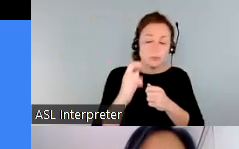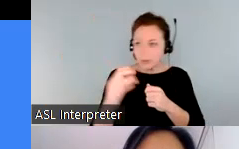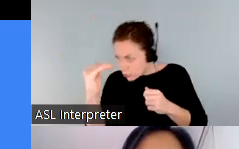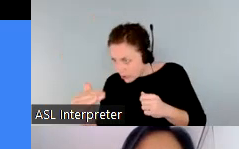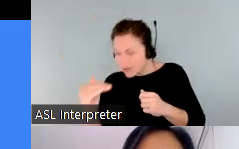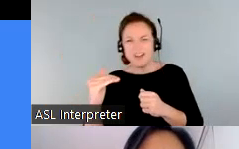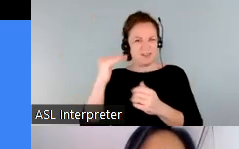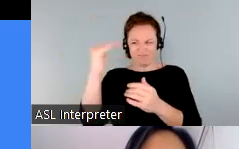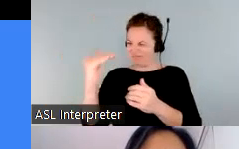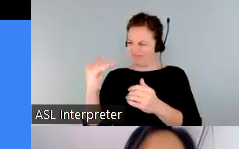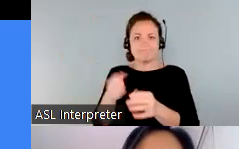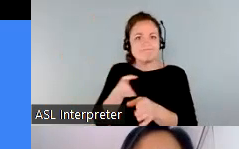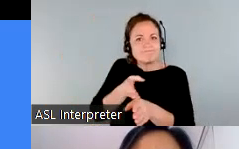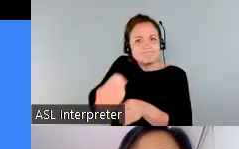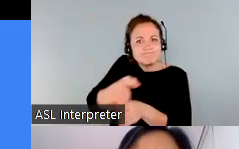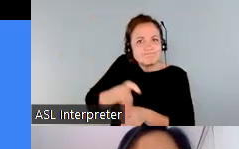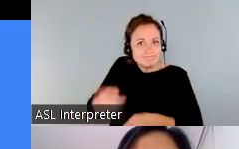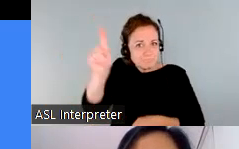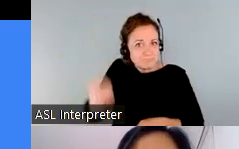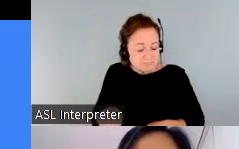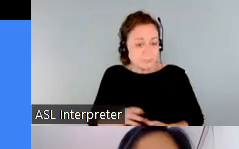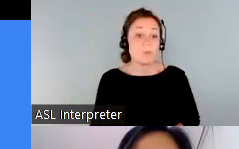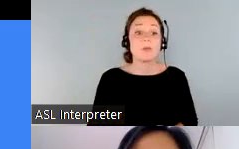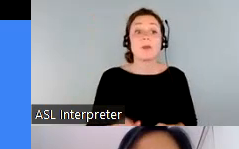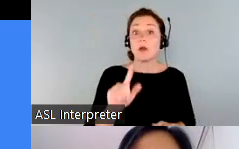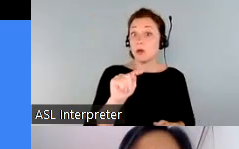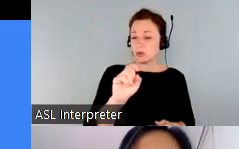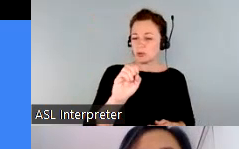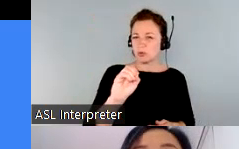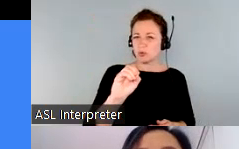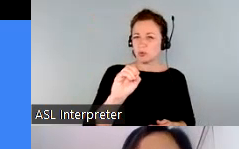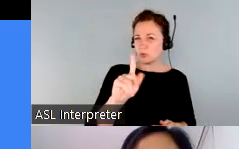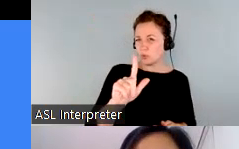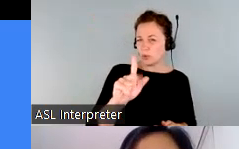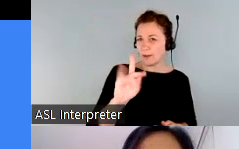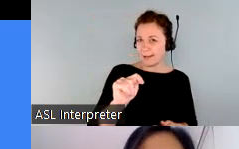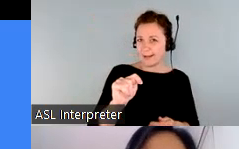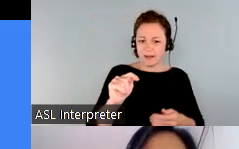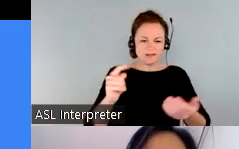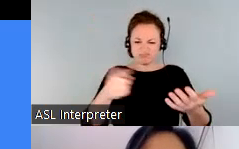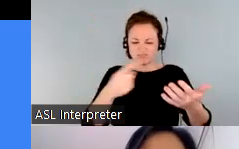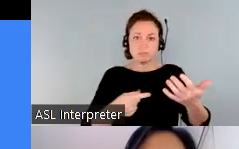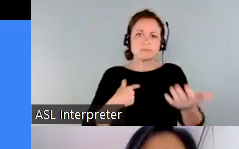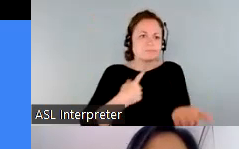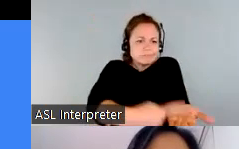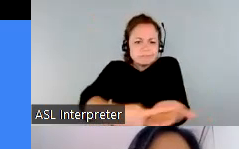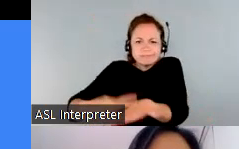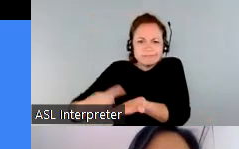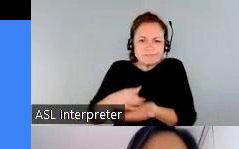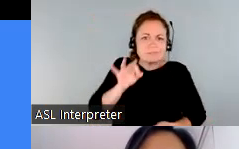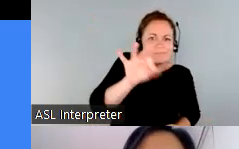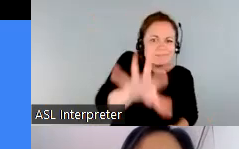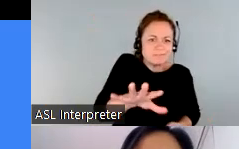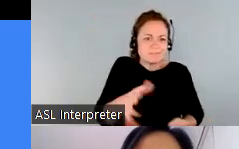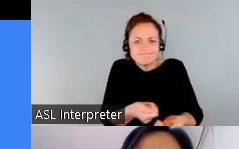of experts in those areas, as well as a toolkit that talks about how to engage a discussion around the municipal